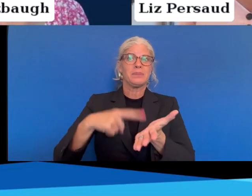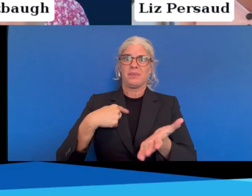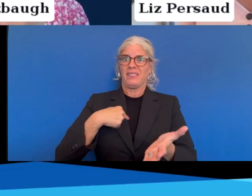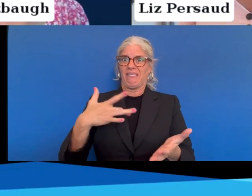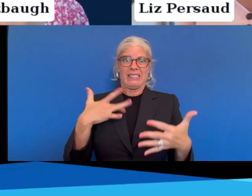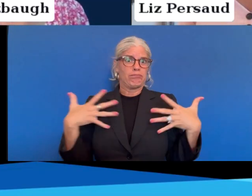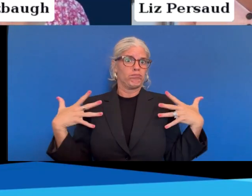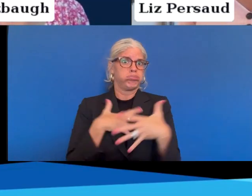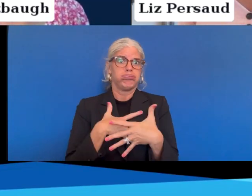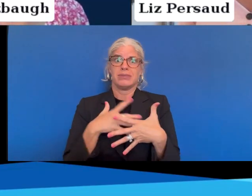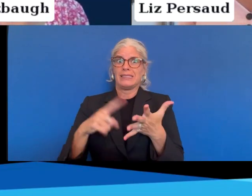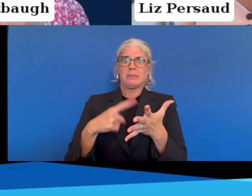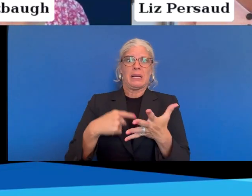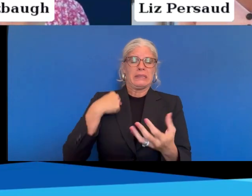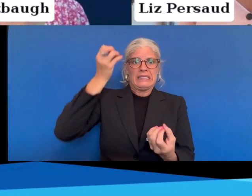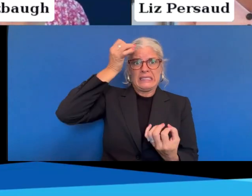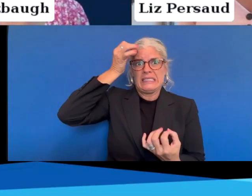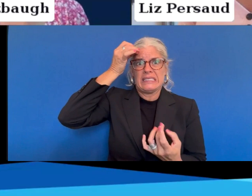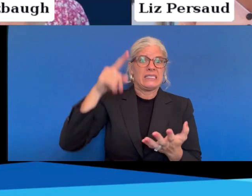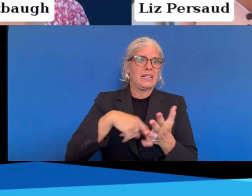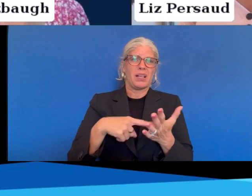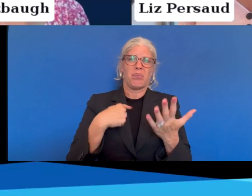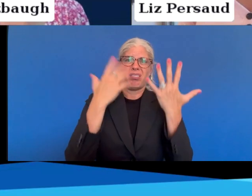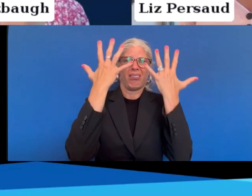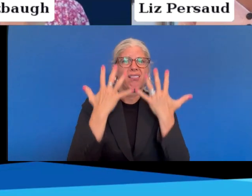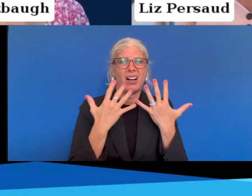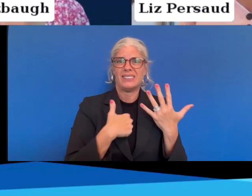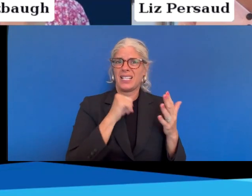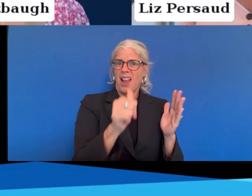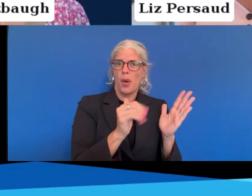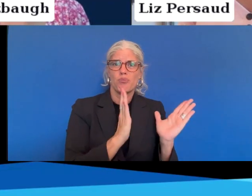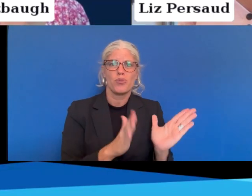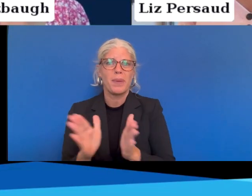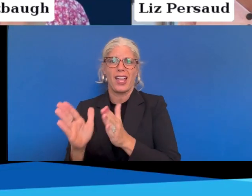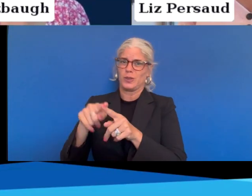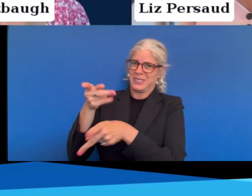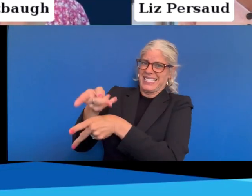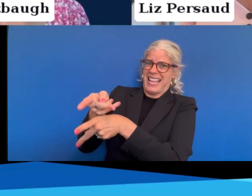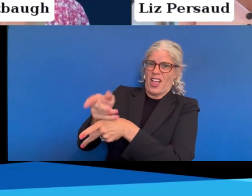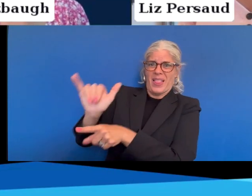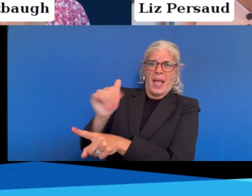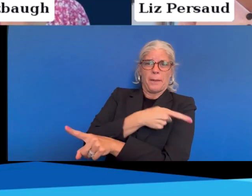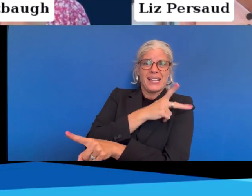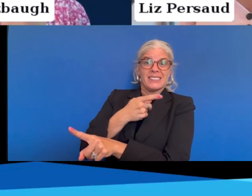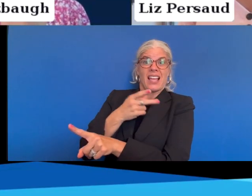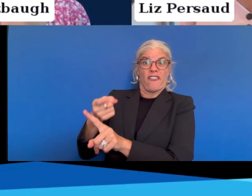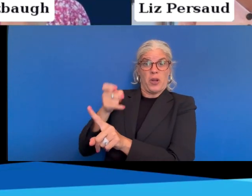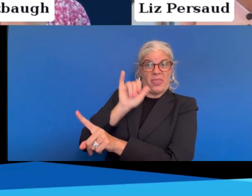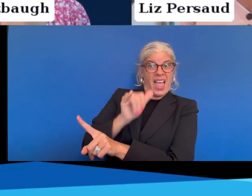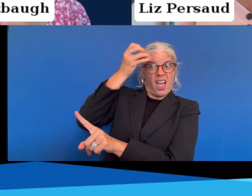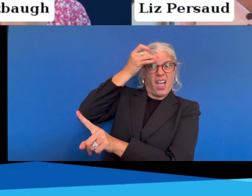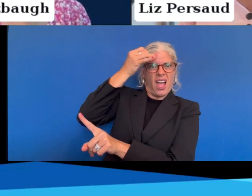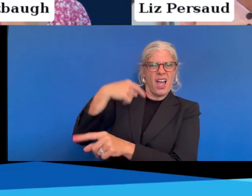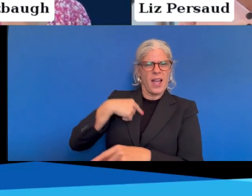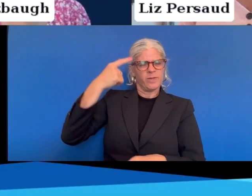So sometimes I'm terrified, I'm scared, I feel woefully unprepared to take care of the patient in front of